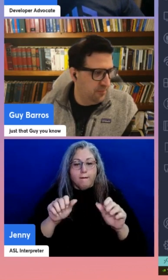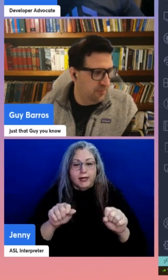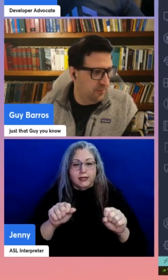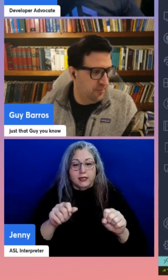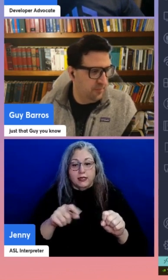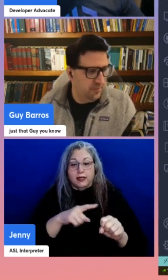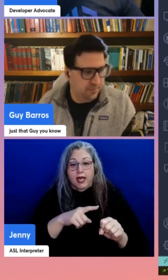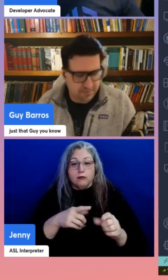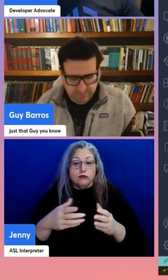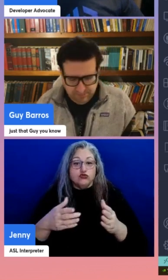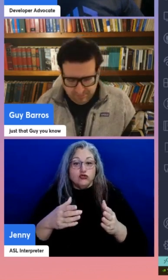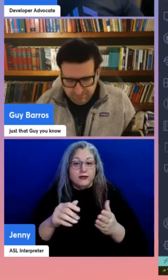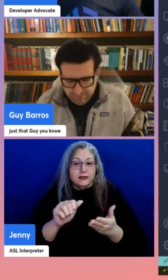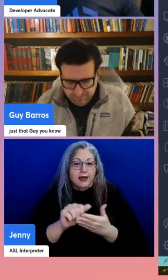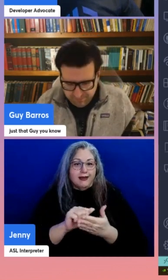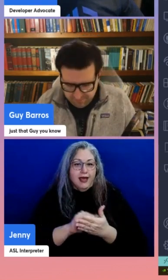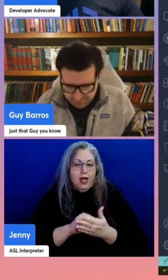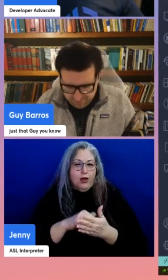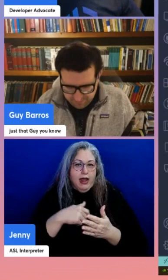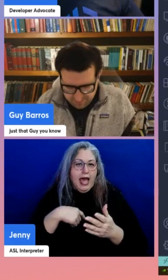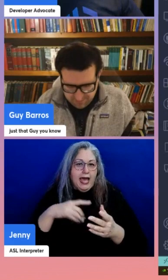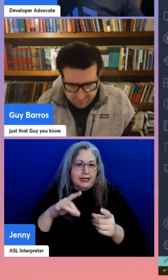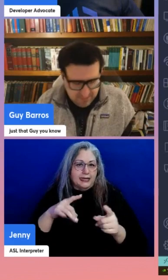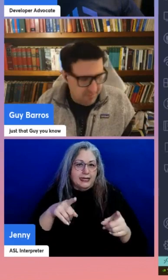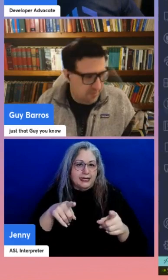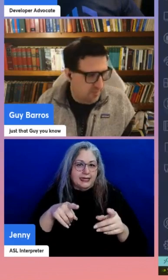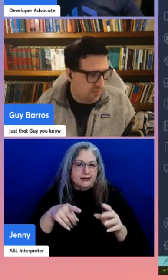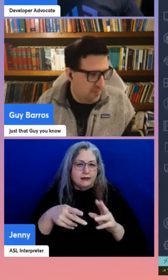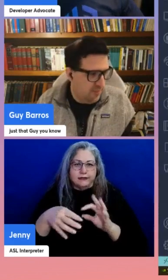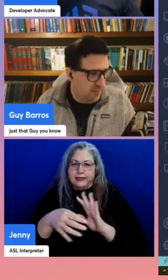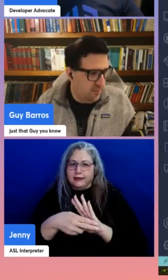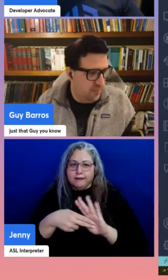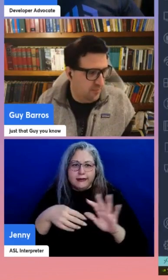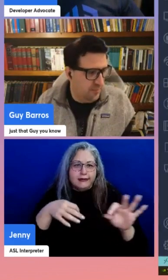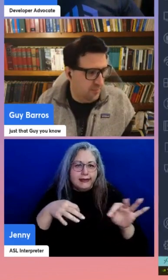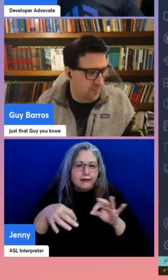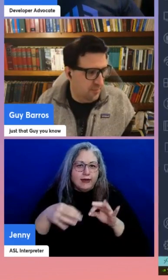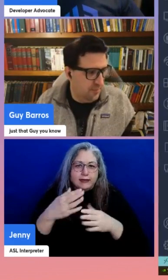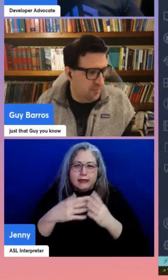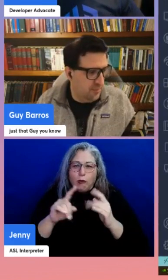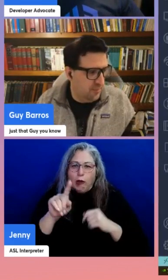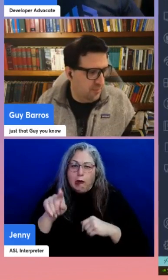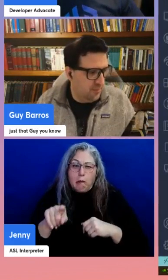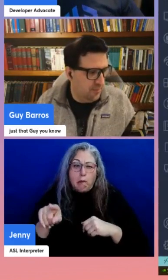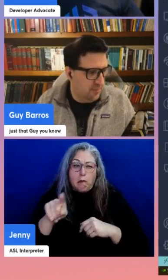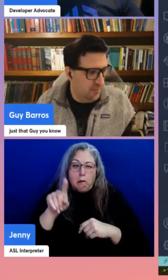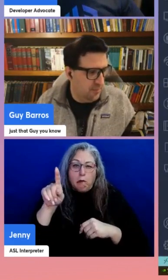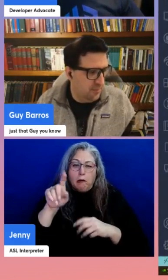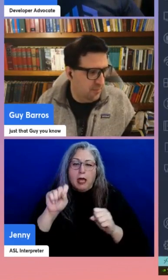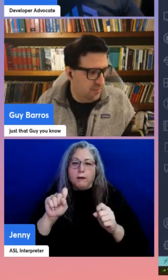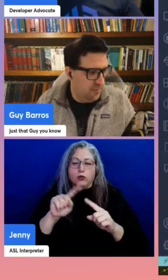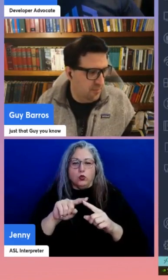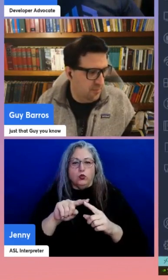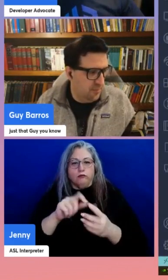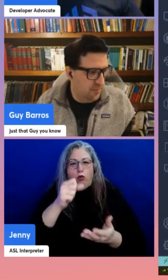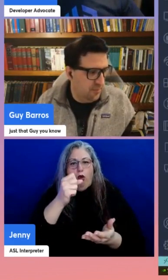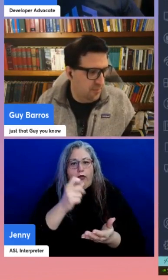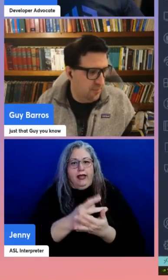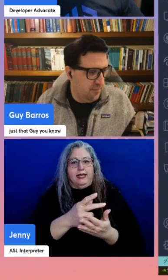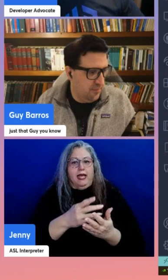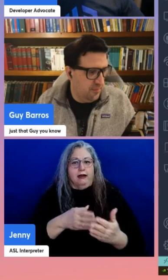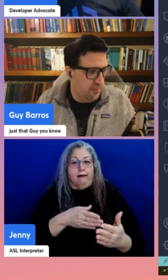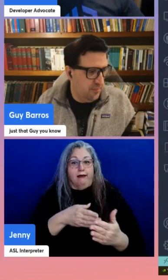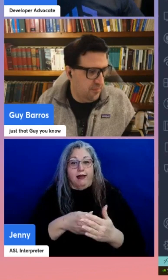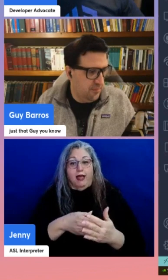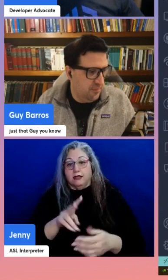account, which I've defined here, somewhere here, to be able to authenticate against Vault. And when that